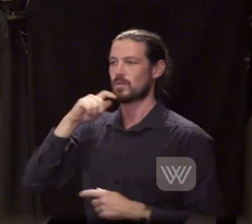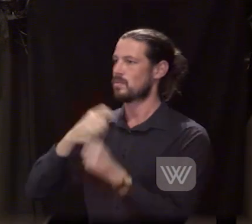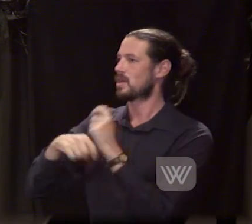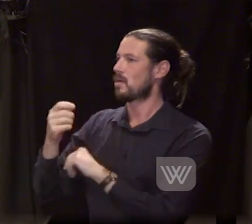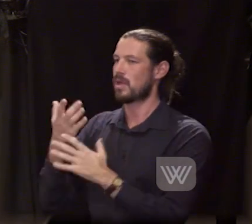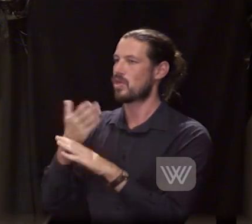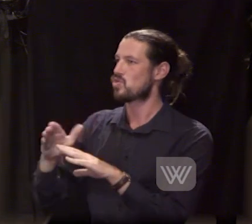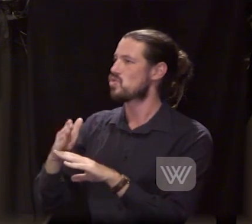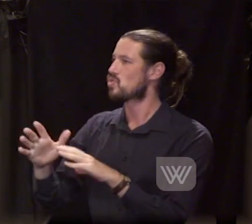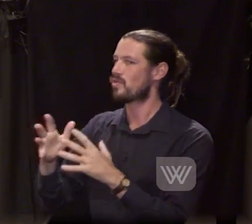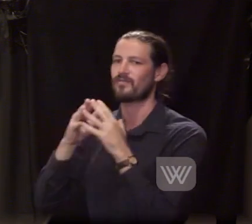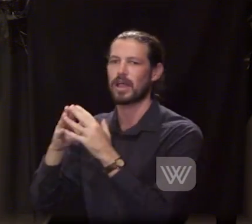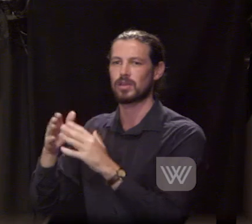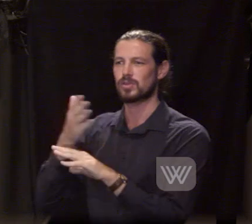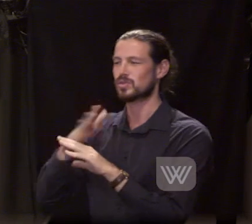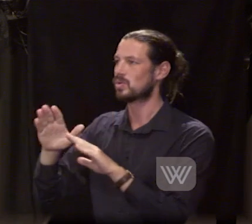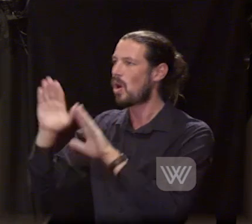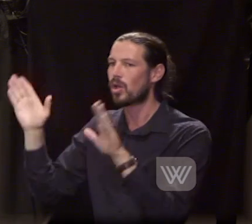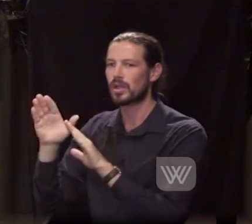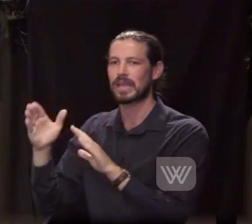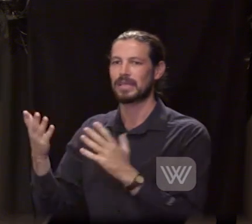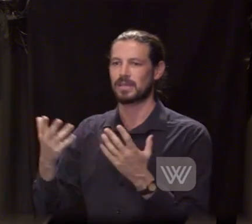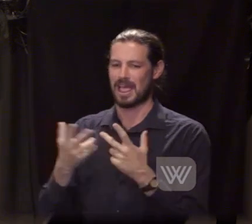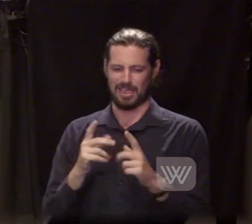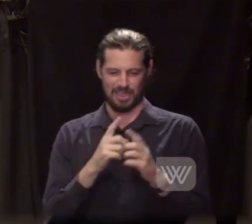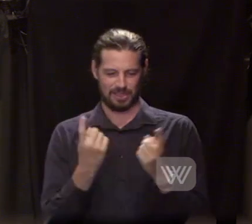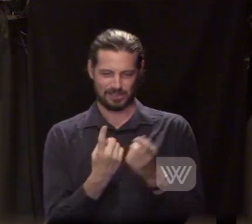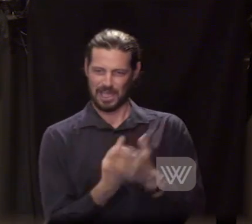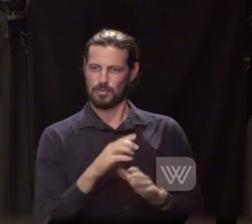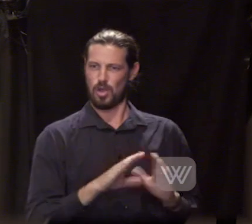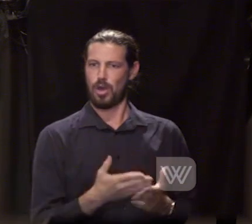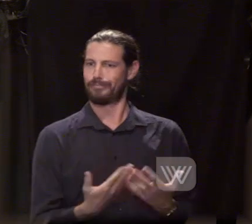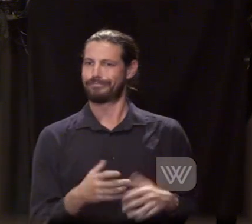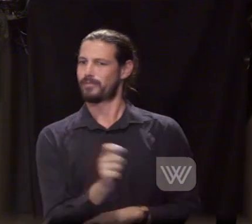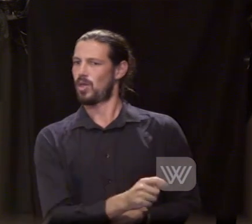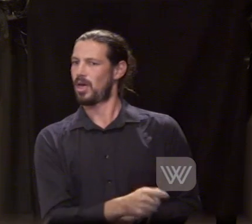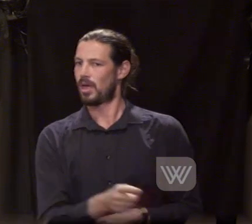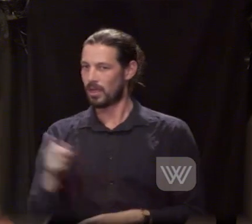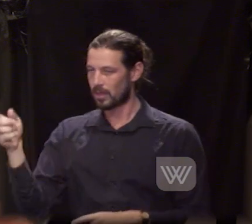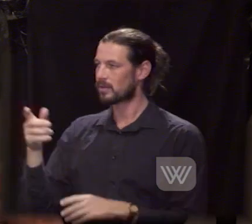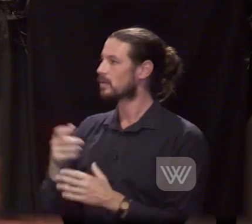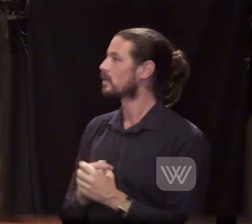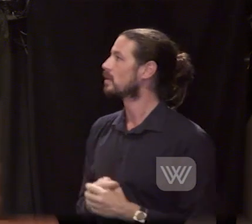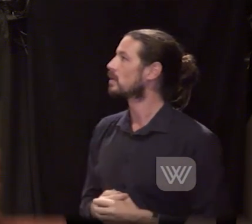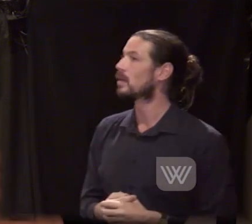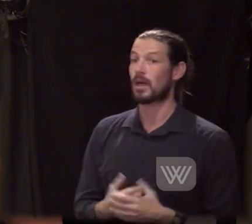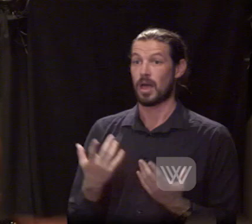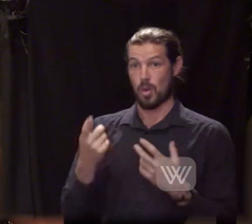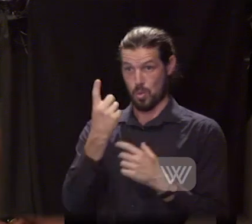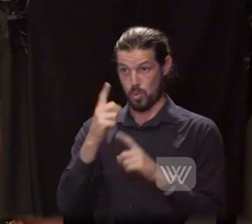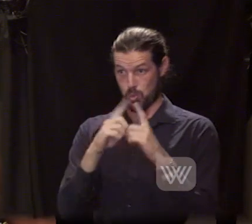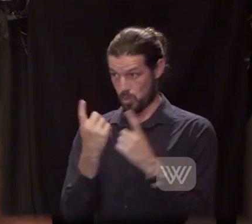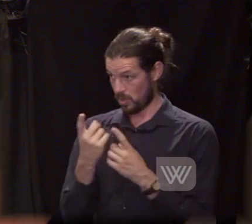things differently. One of the things we found during the Dome and during our year was that money had absolutely